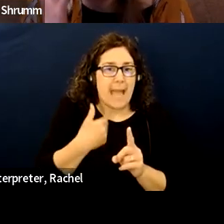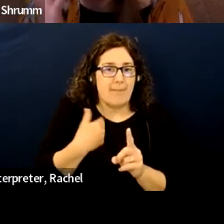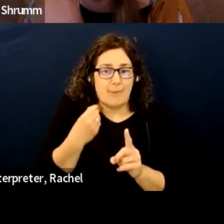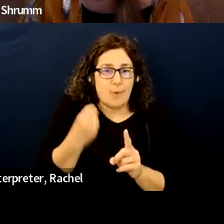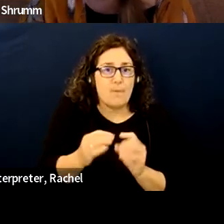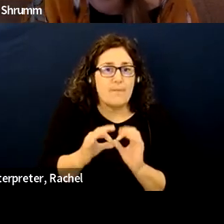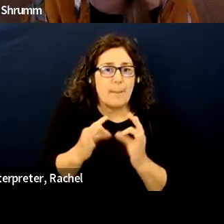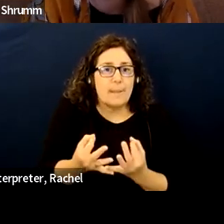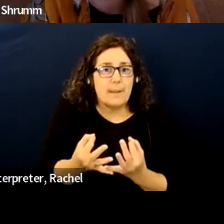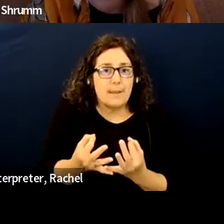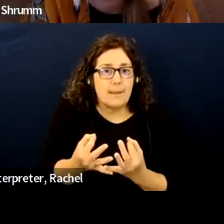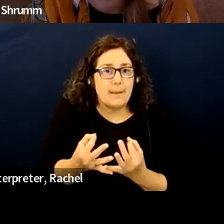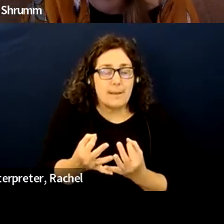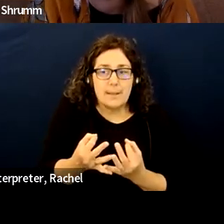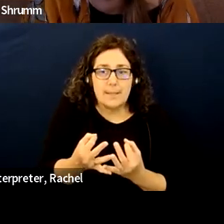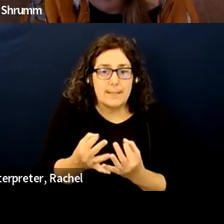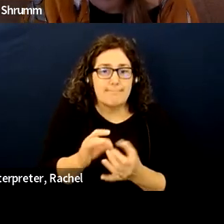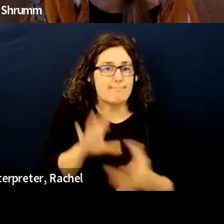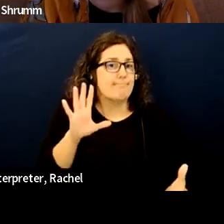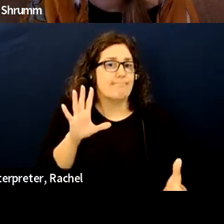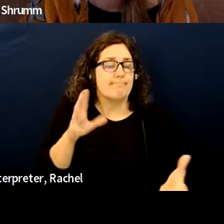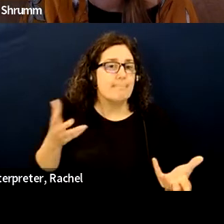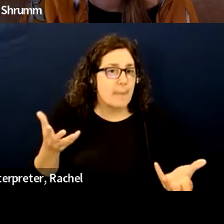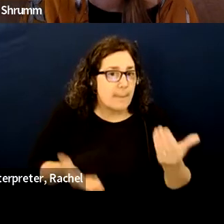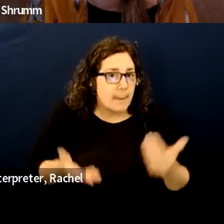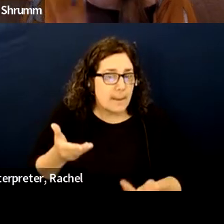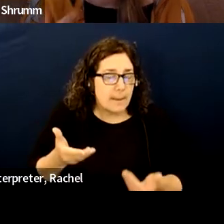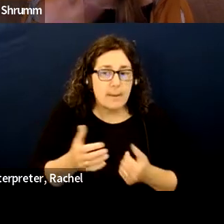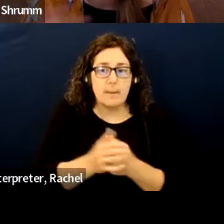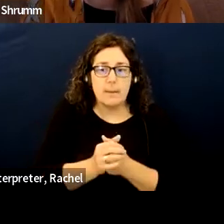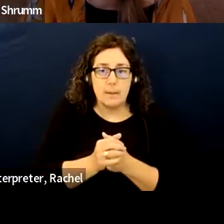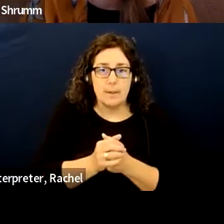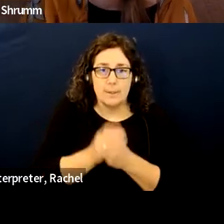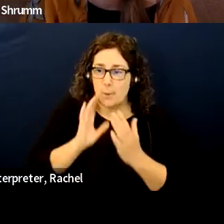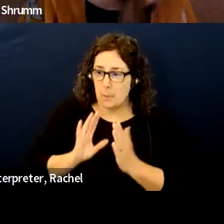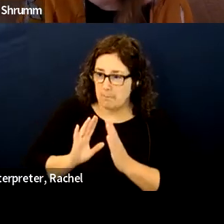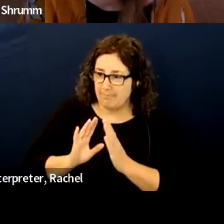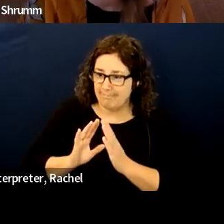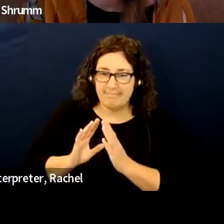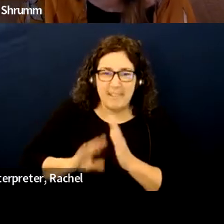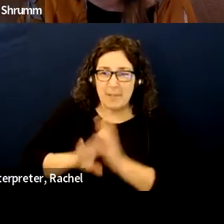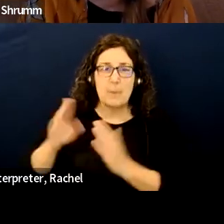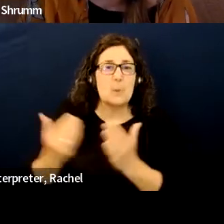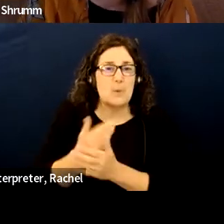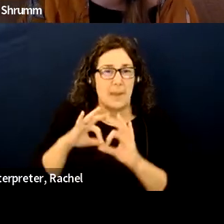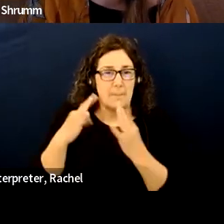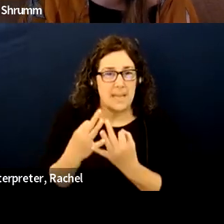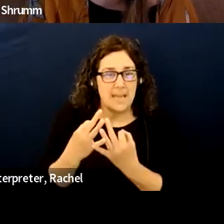family that they're associated with. So it's creating new new family.